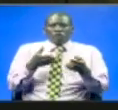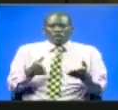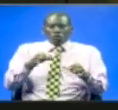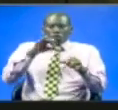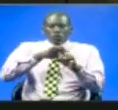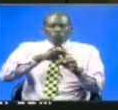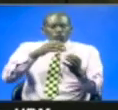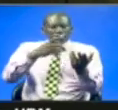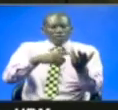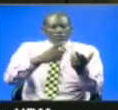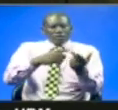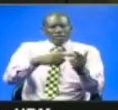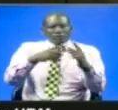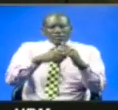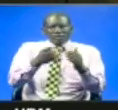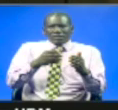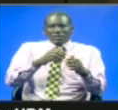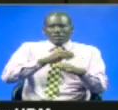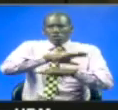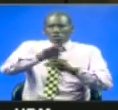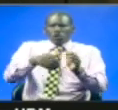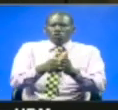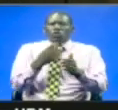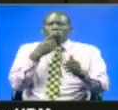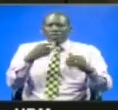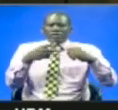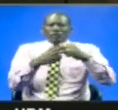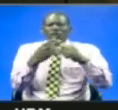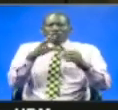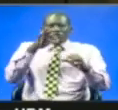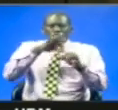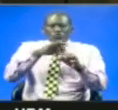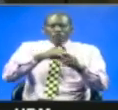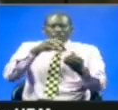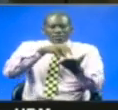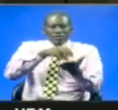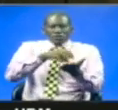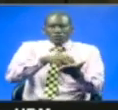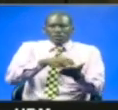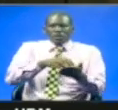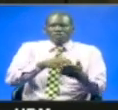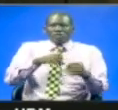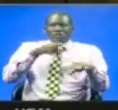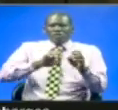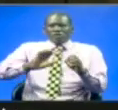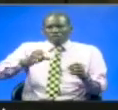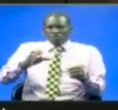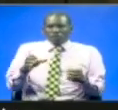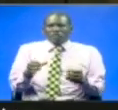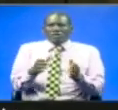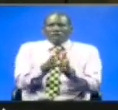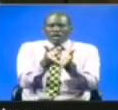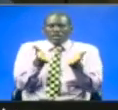counting is underway in all the 175 polling stations scattered across the county. And